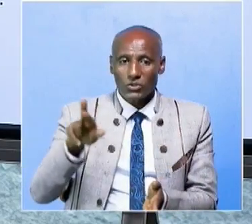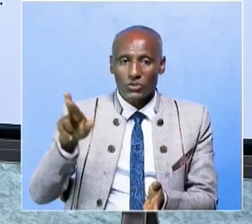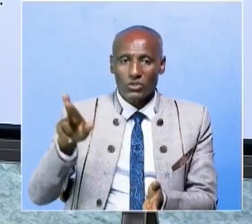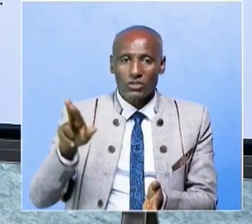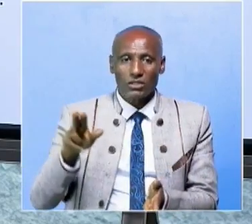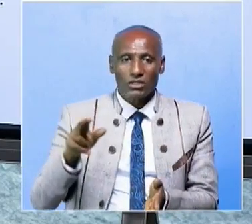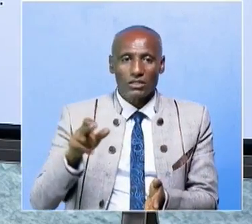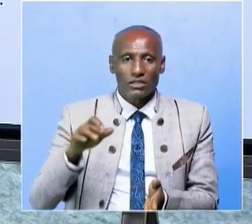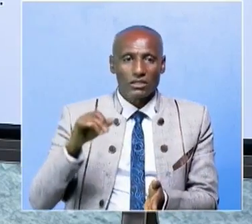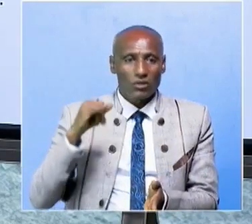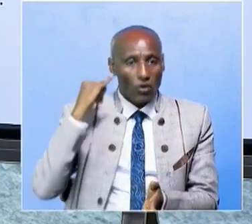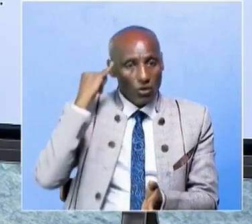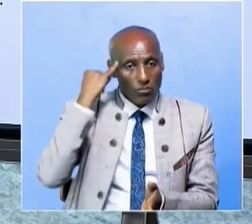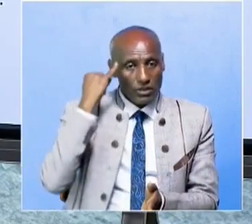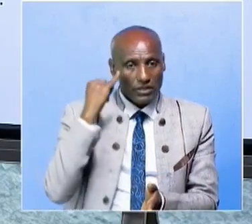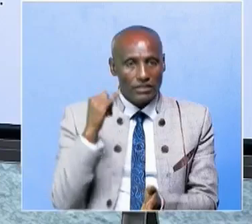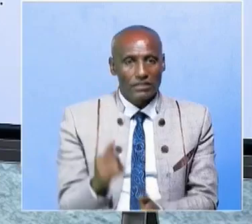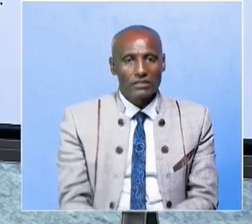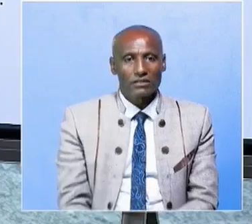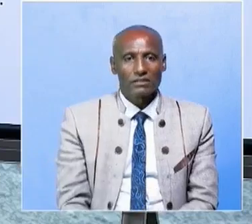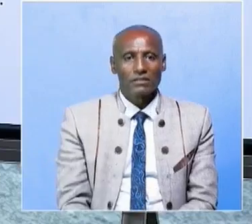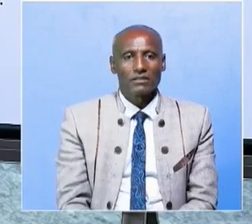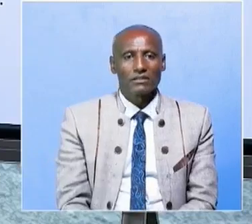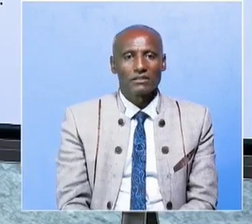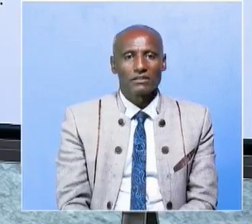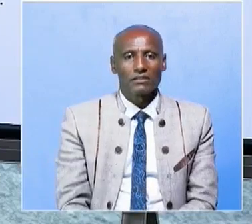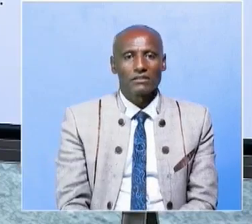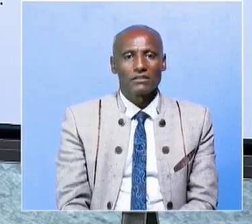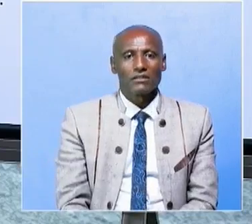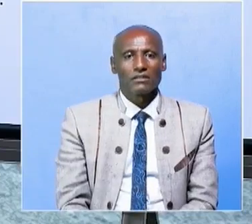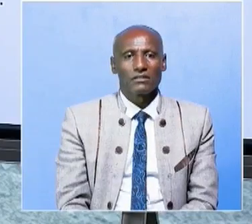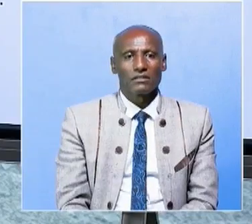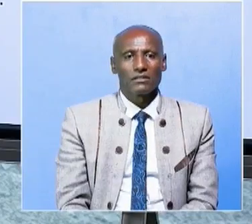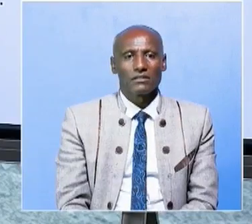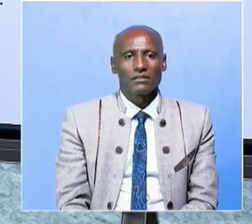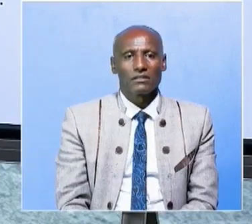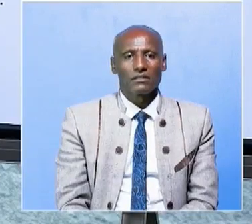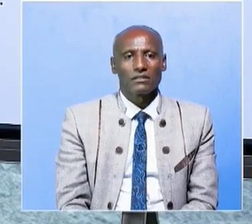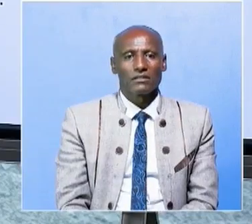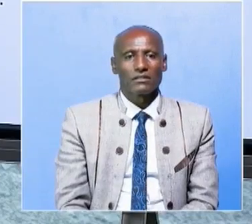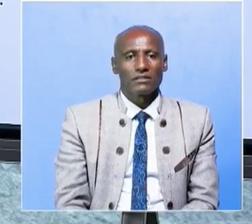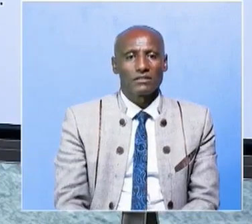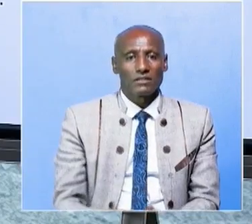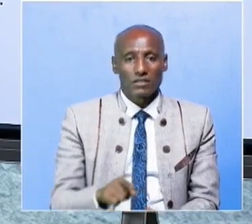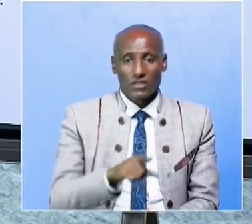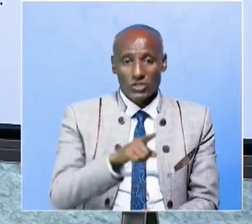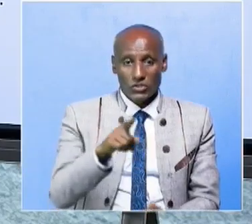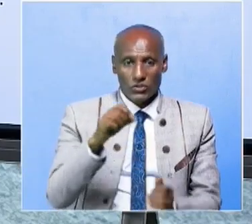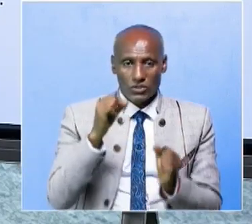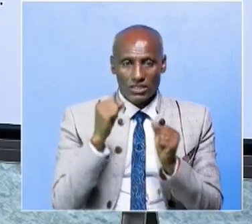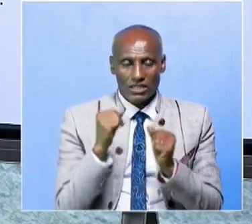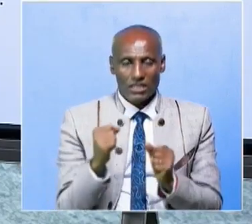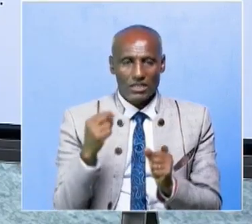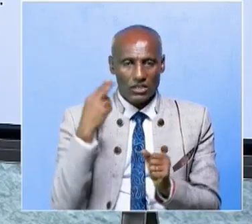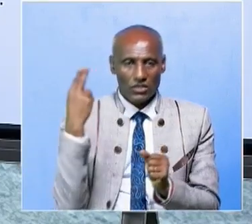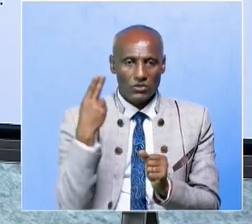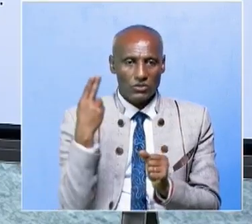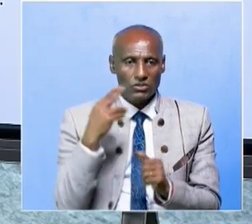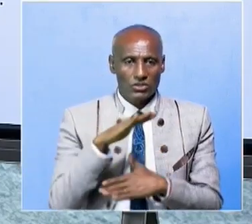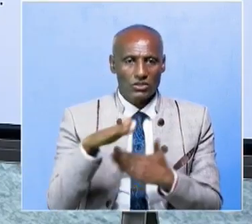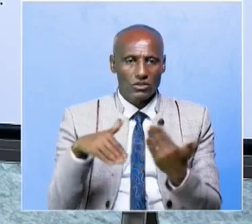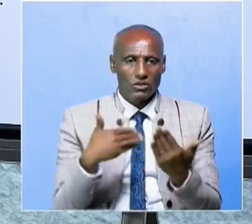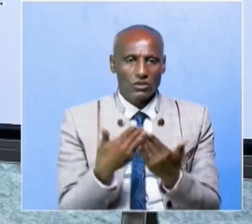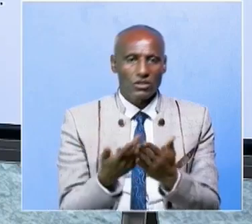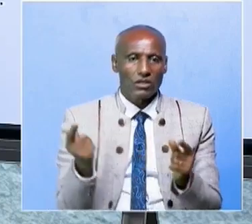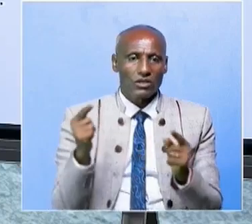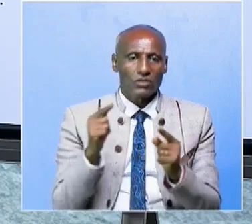feel about this matter? What do you think about this? So you can use all of these to talk